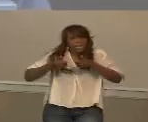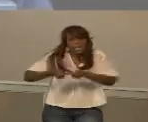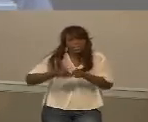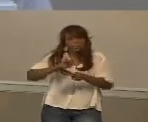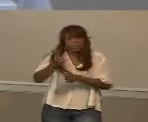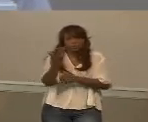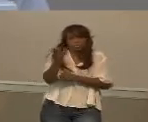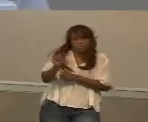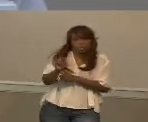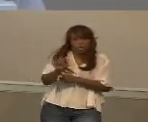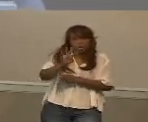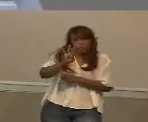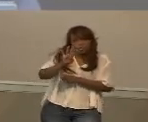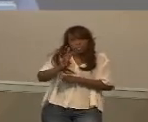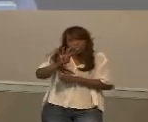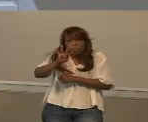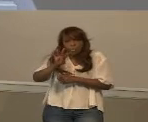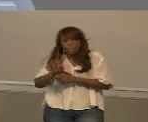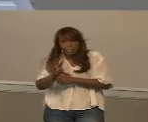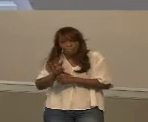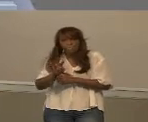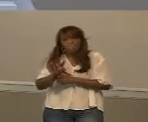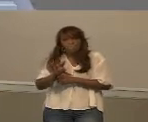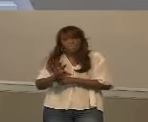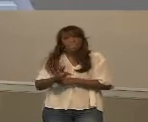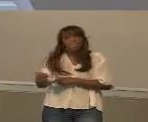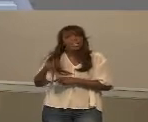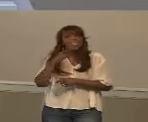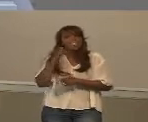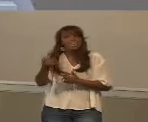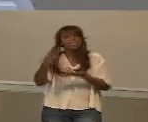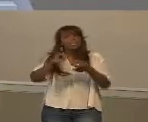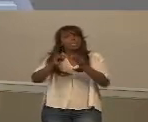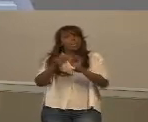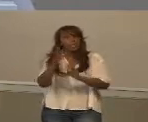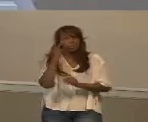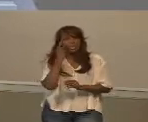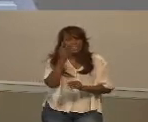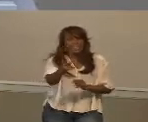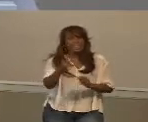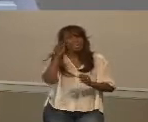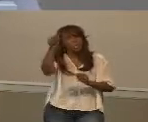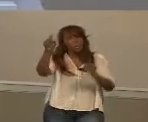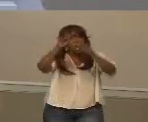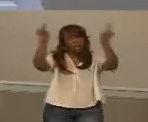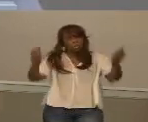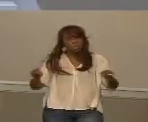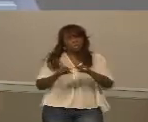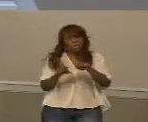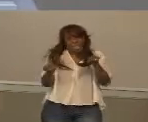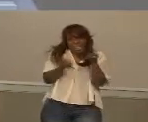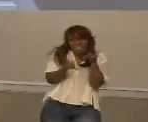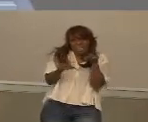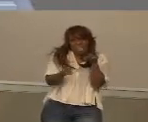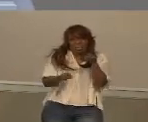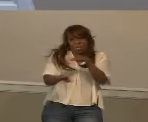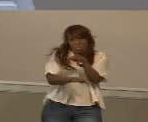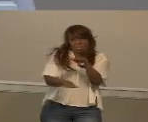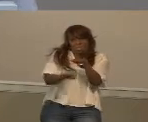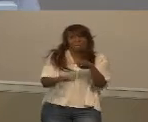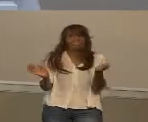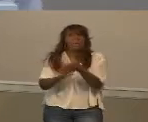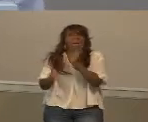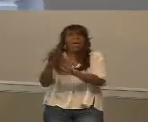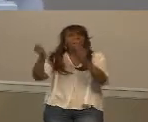JOIN Galilee at 474747. That is the number that you will see throughout the service at the bottom of the screen.